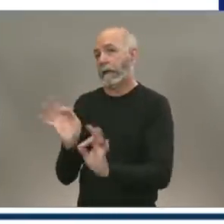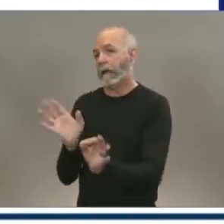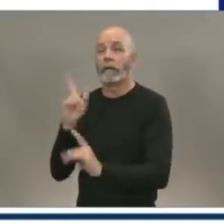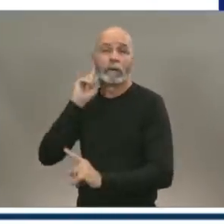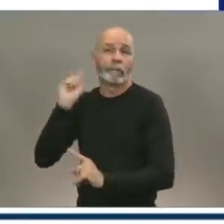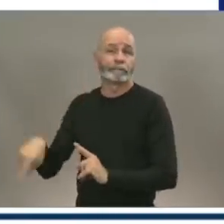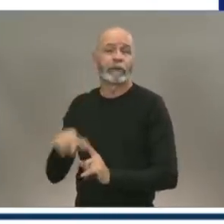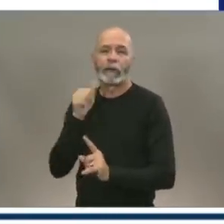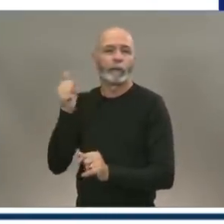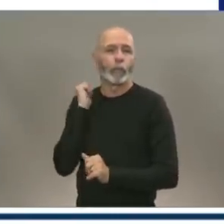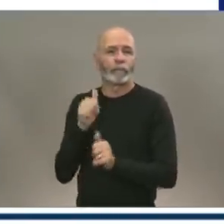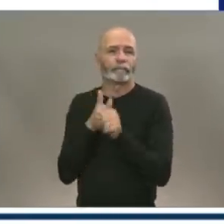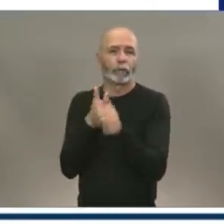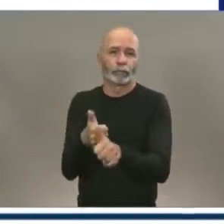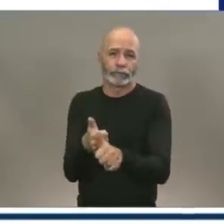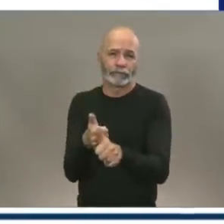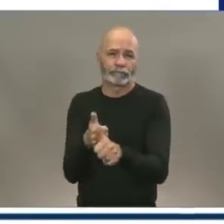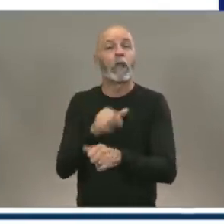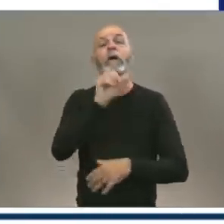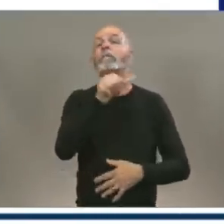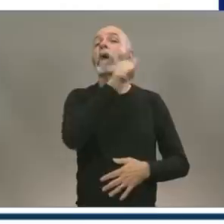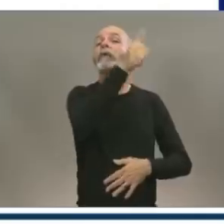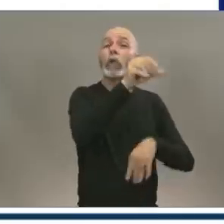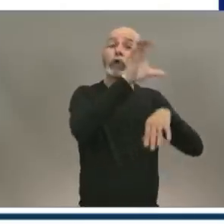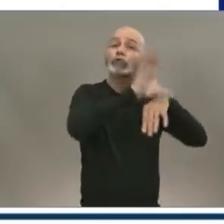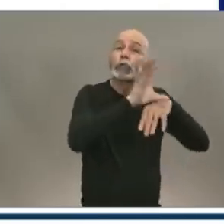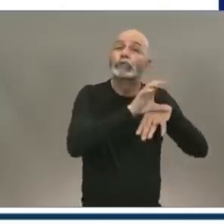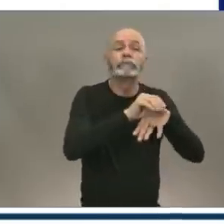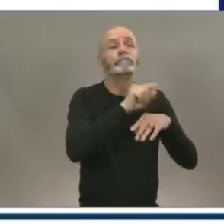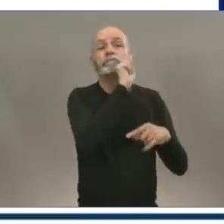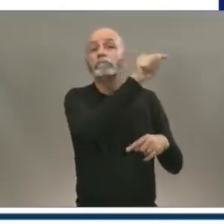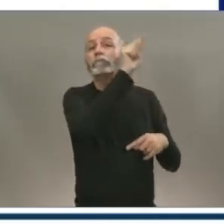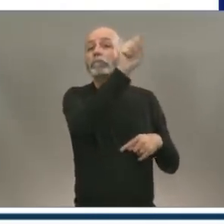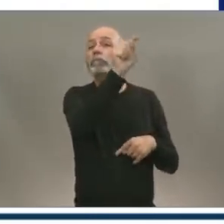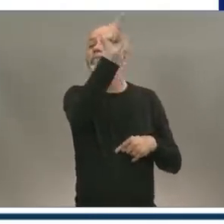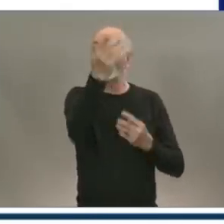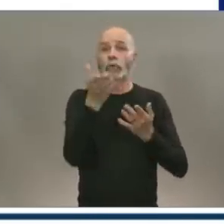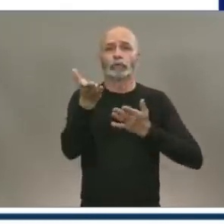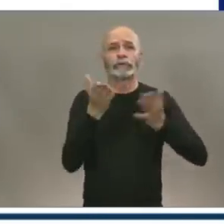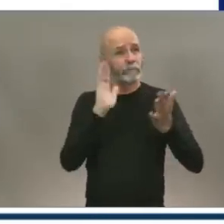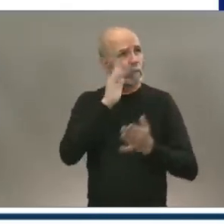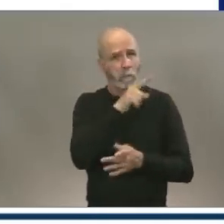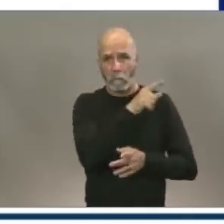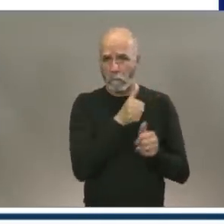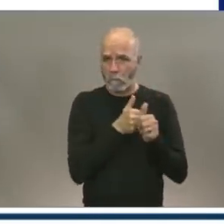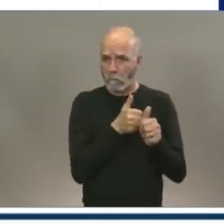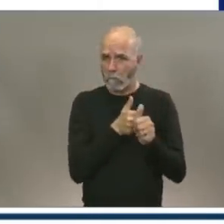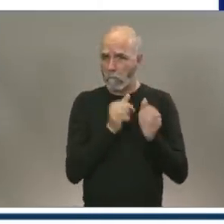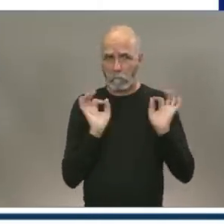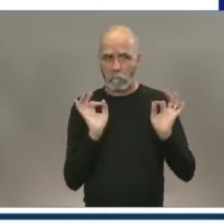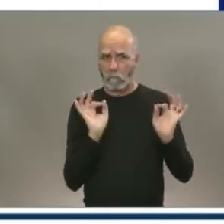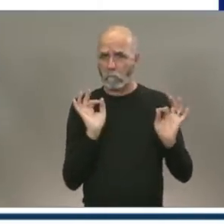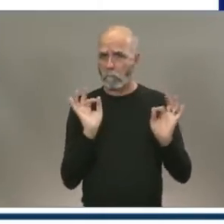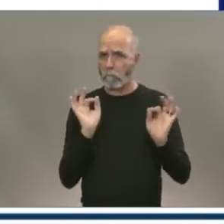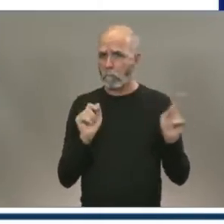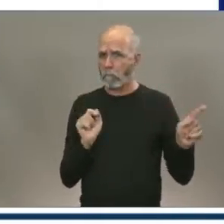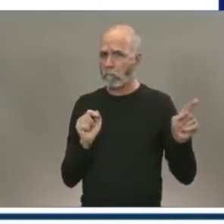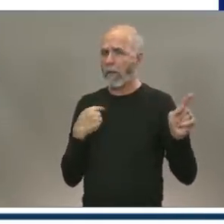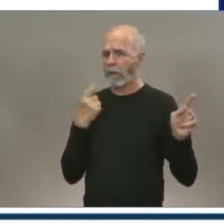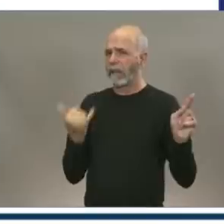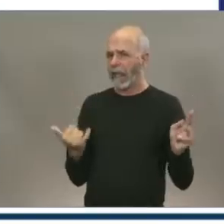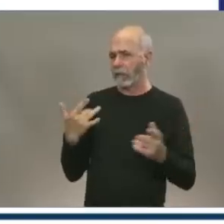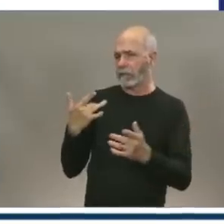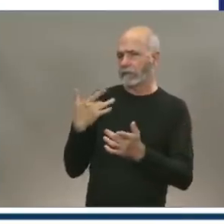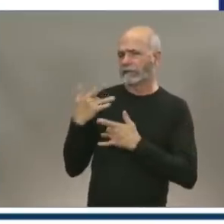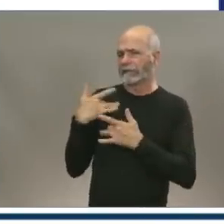services themselves. We haven't seen issue with them, but it's an ongoing discussion. Dr. Strang, you may want to